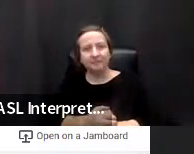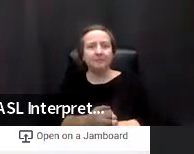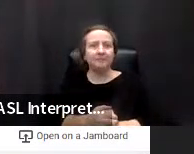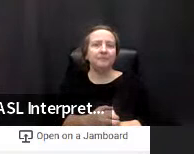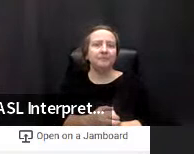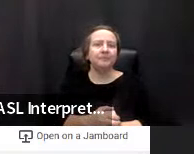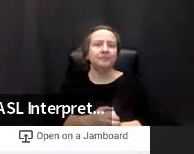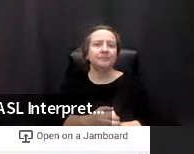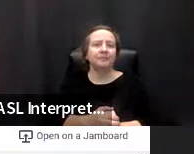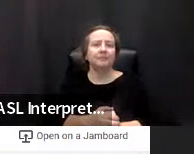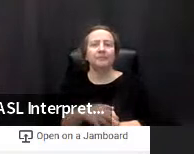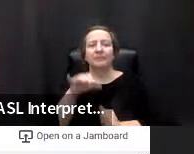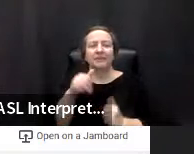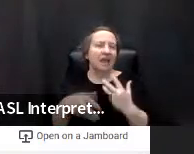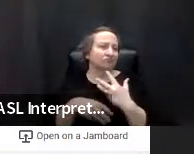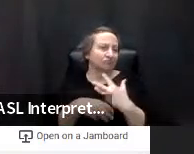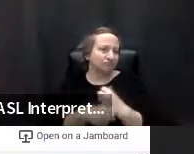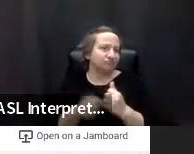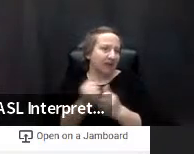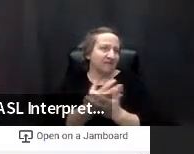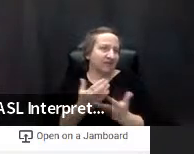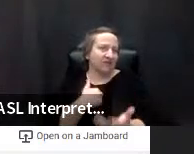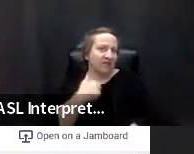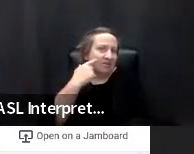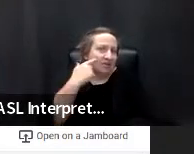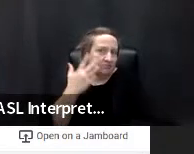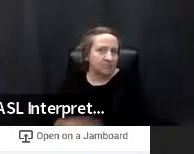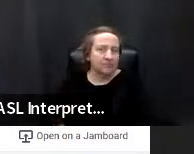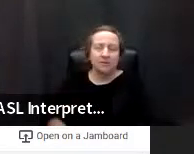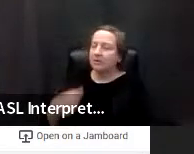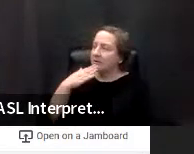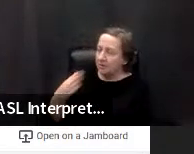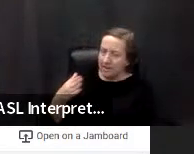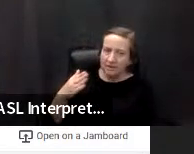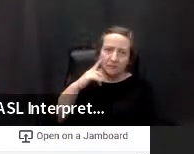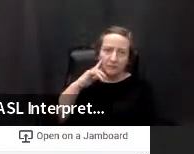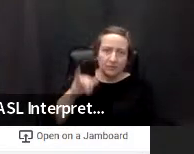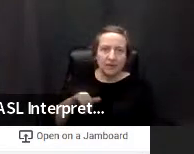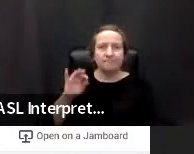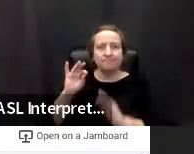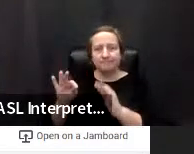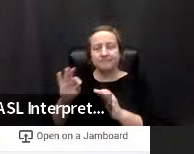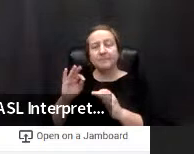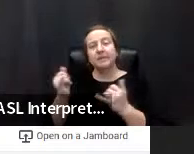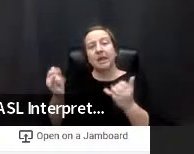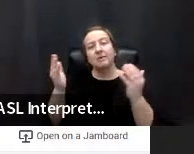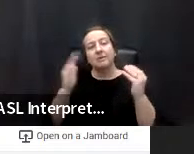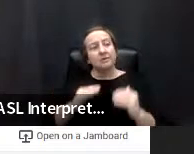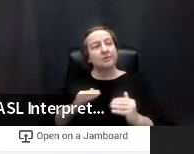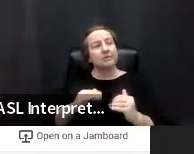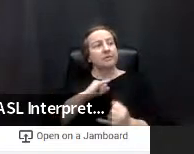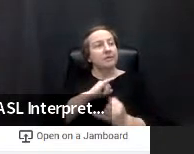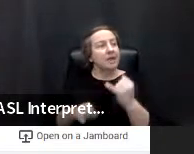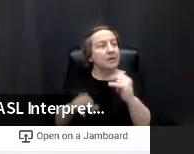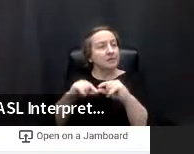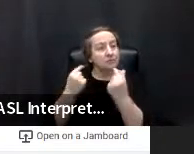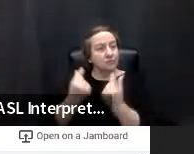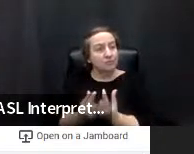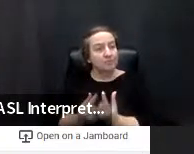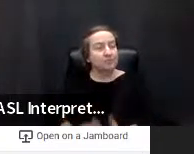And that pretty much covers everything, I think. Great, thank you for that. And we'll go to the final group.